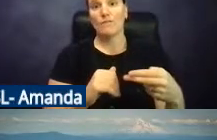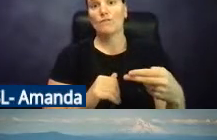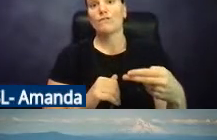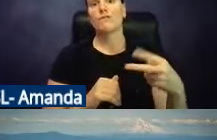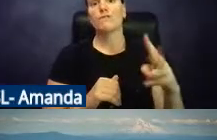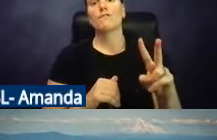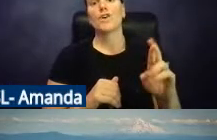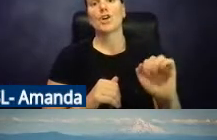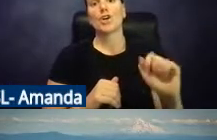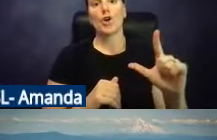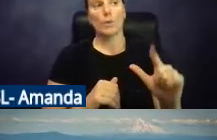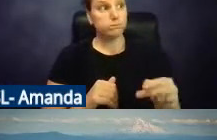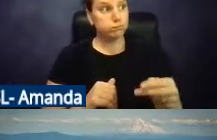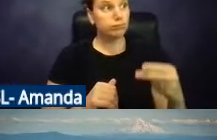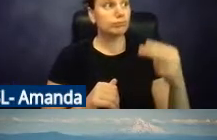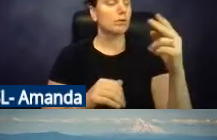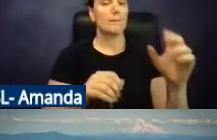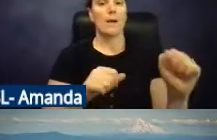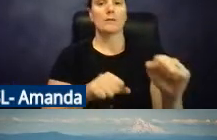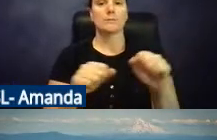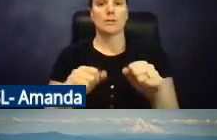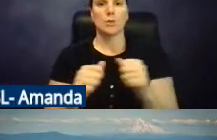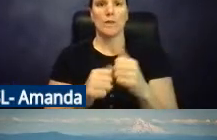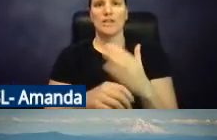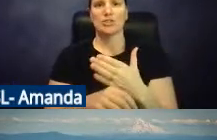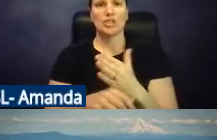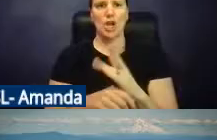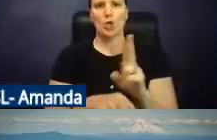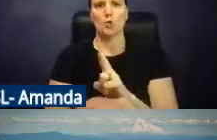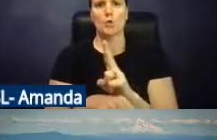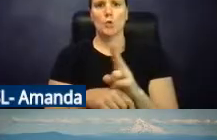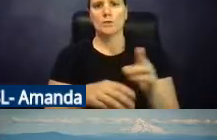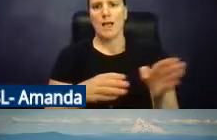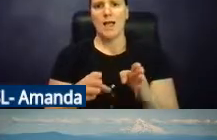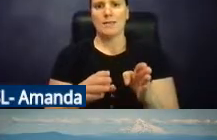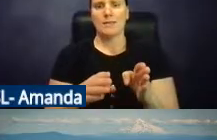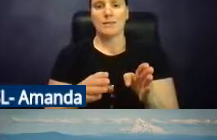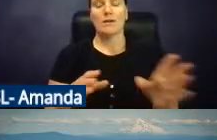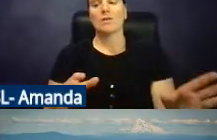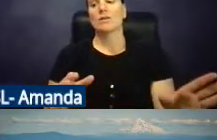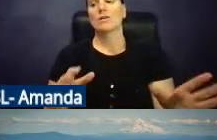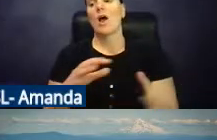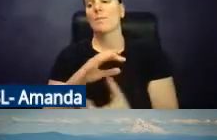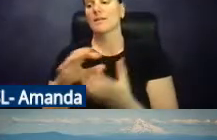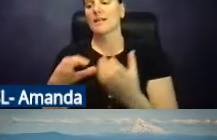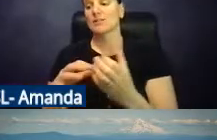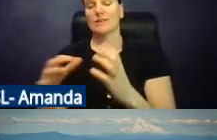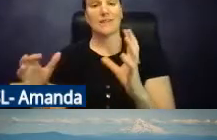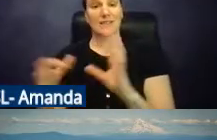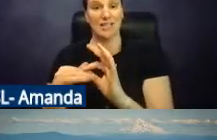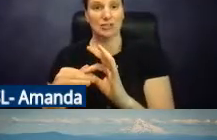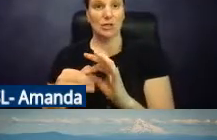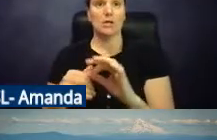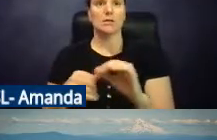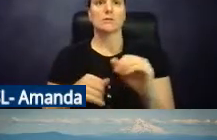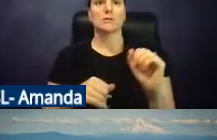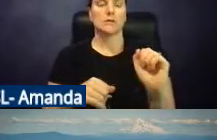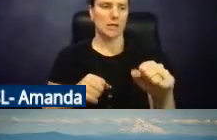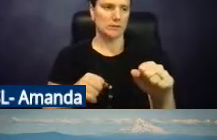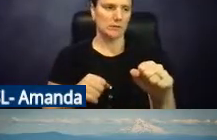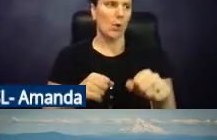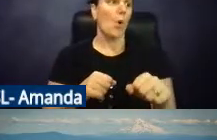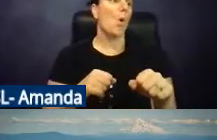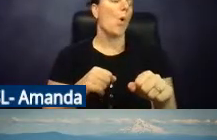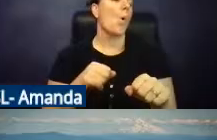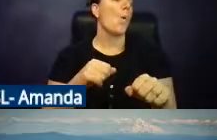with a shared use path and the potential combination of the connection there that then say, yes, you can walk, bike, roll through